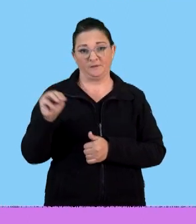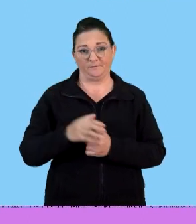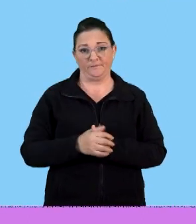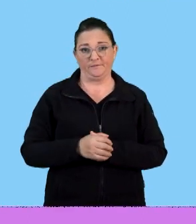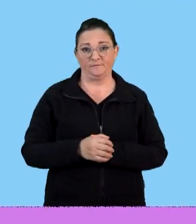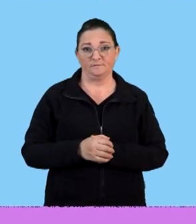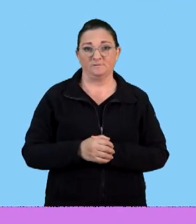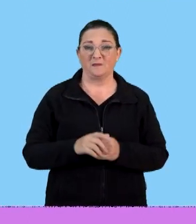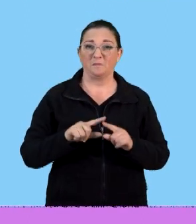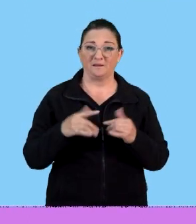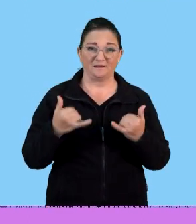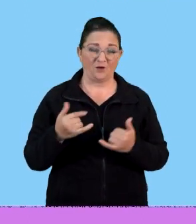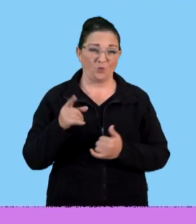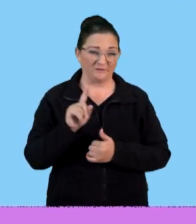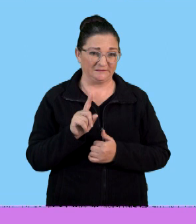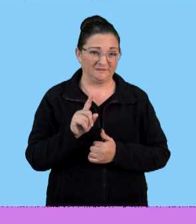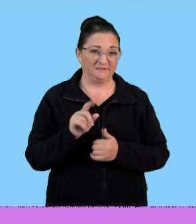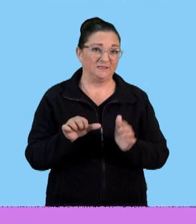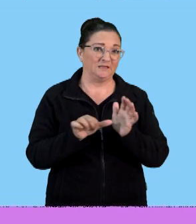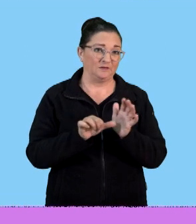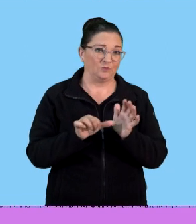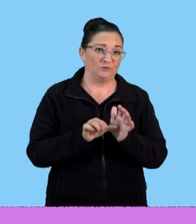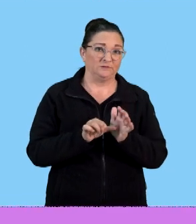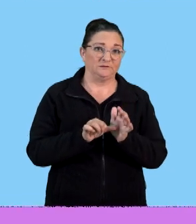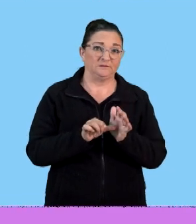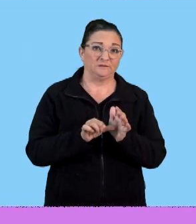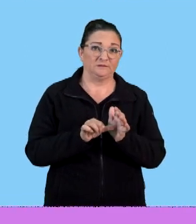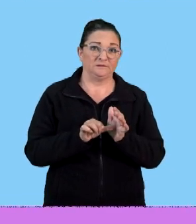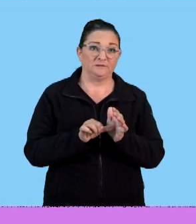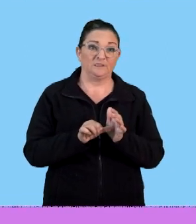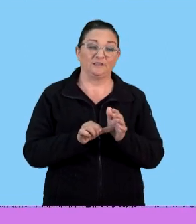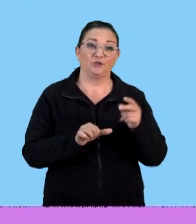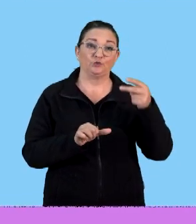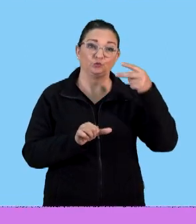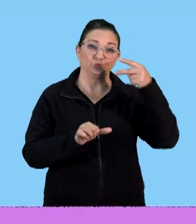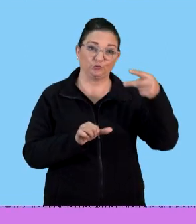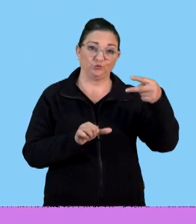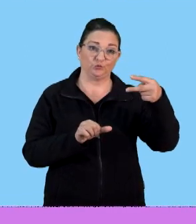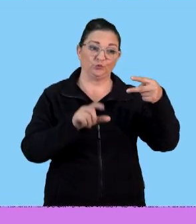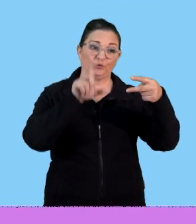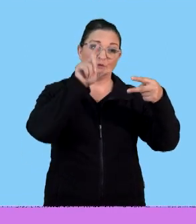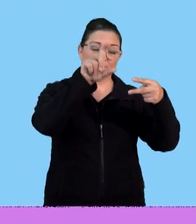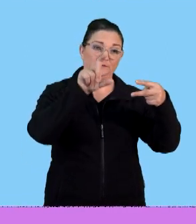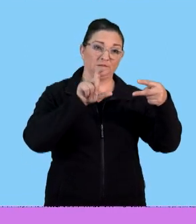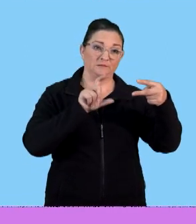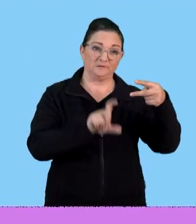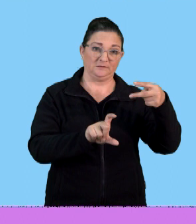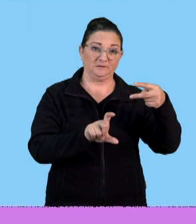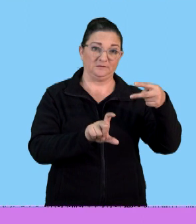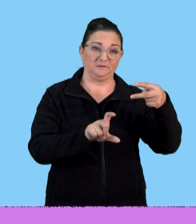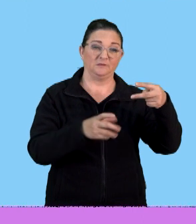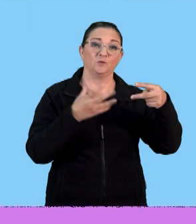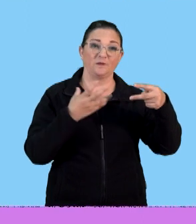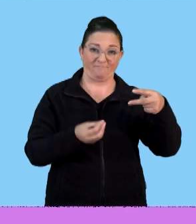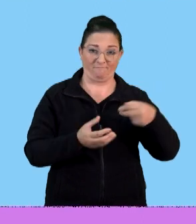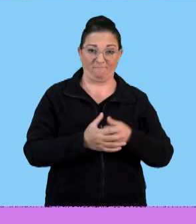1,355 millimeters. But please note, there are 2 of